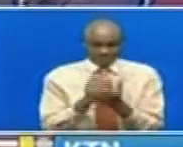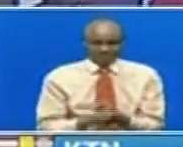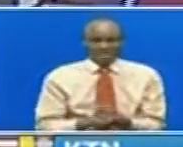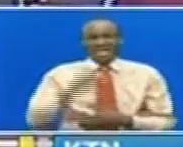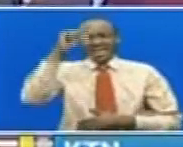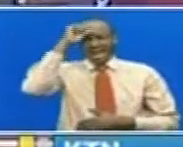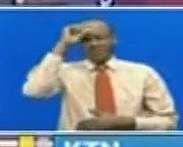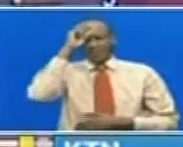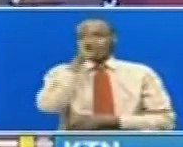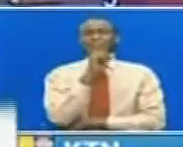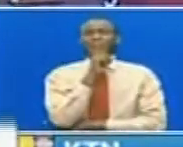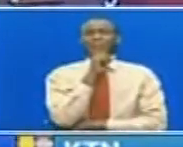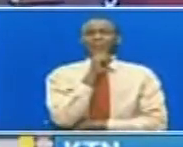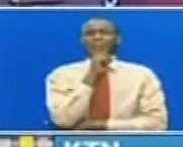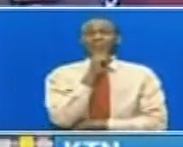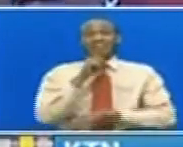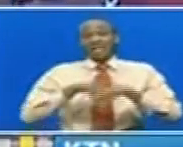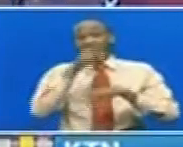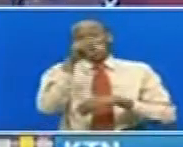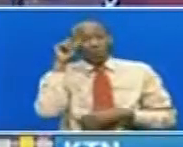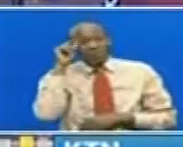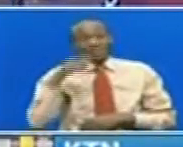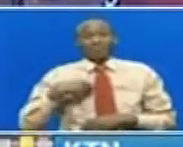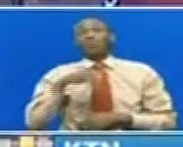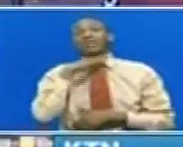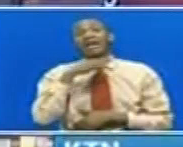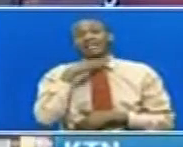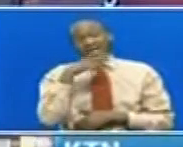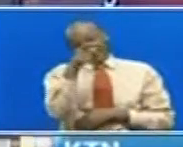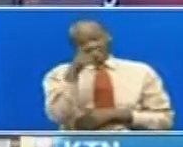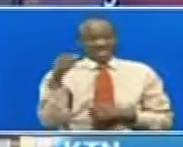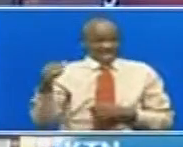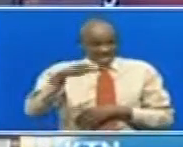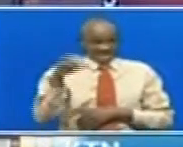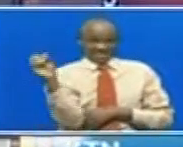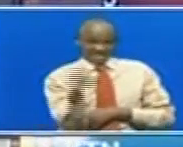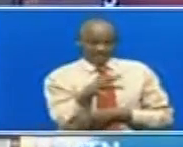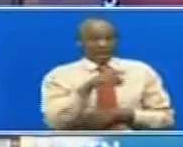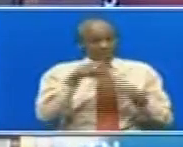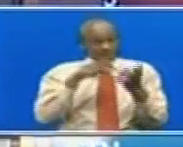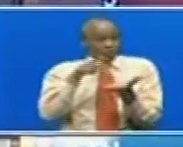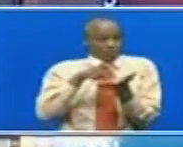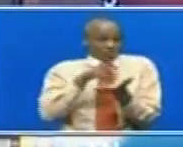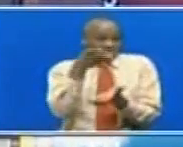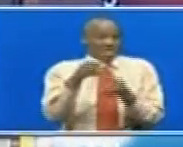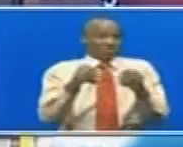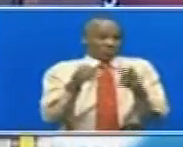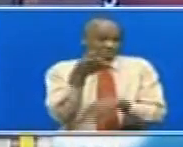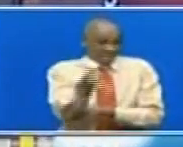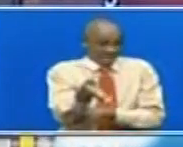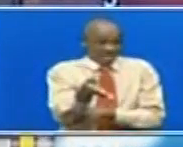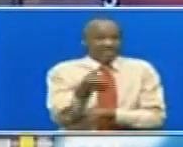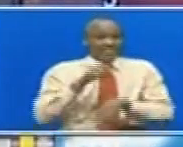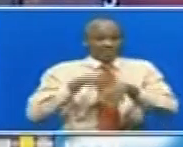The government has remained mum on the death and suffering of residents of Owino Uhuru slums due to lead poisoning after an expose by